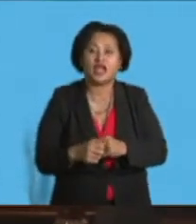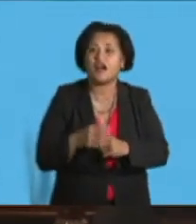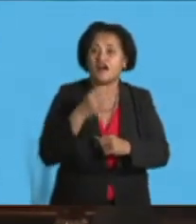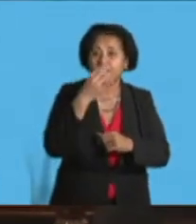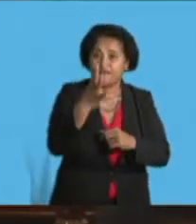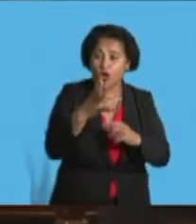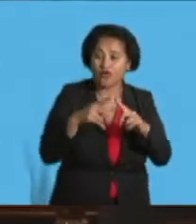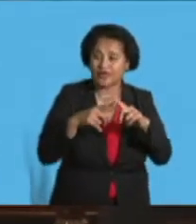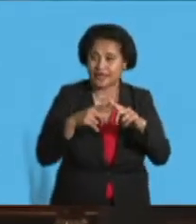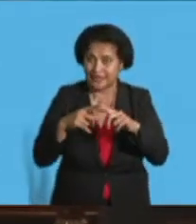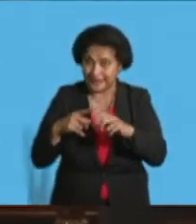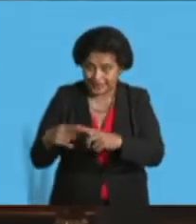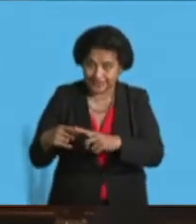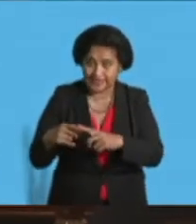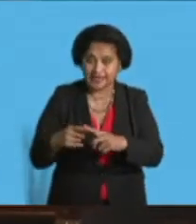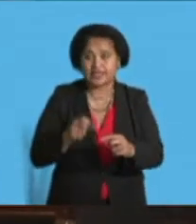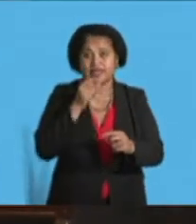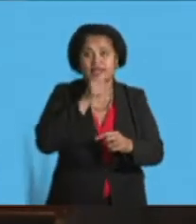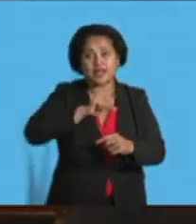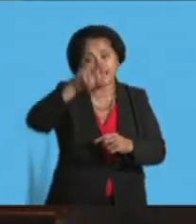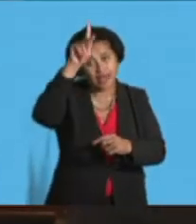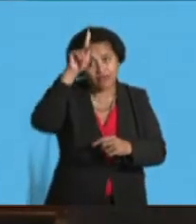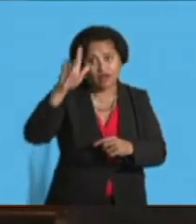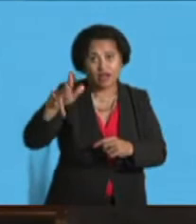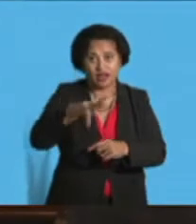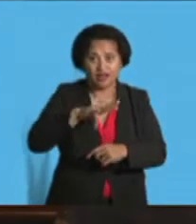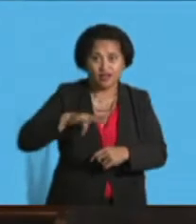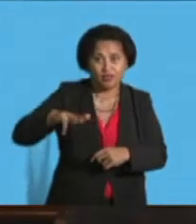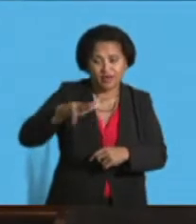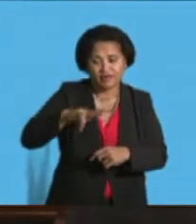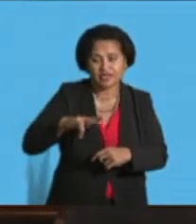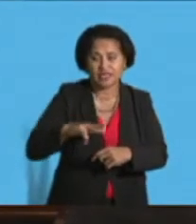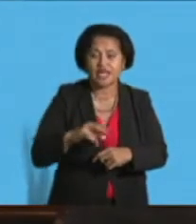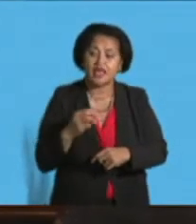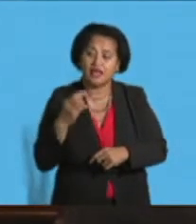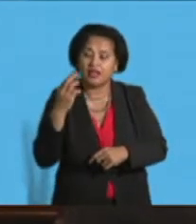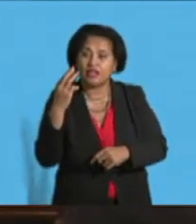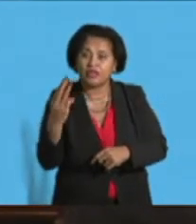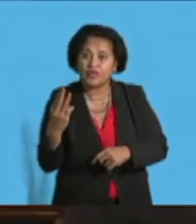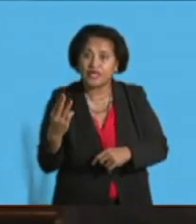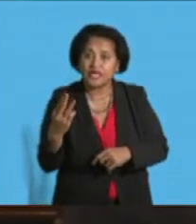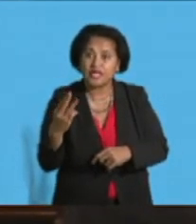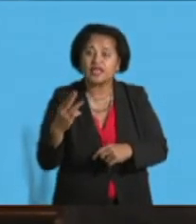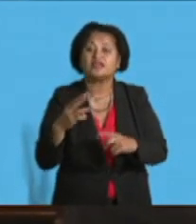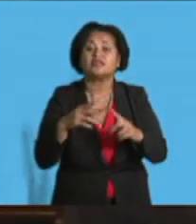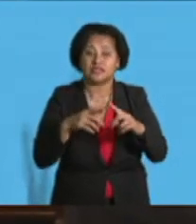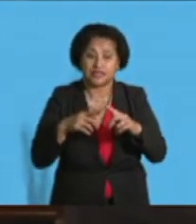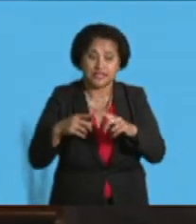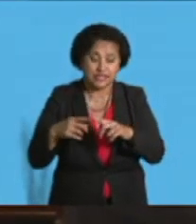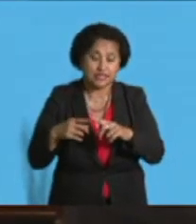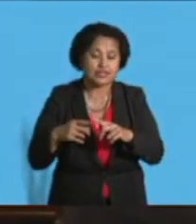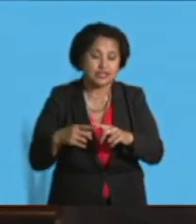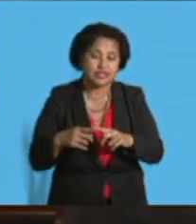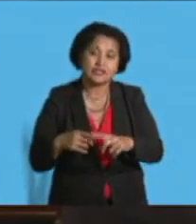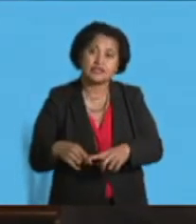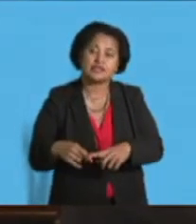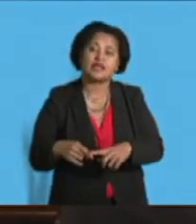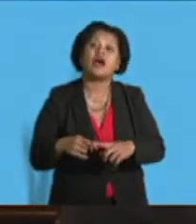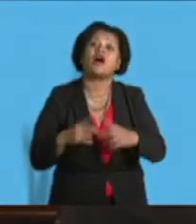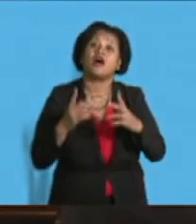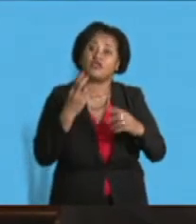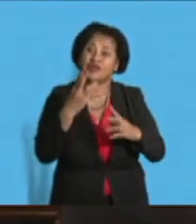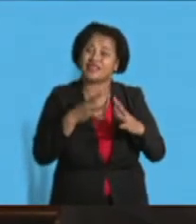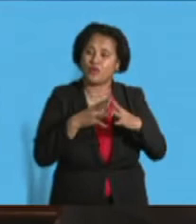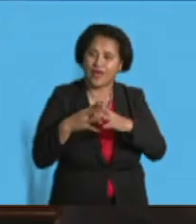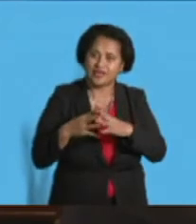the Eastern Division, Kandavu and Lomaiviti, 3 in the Eastern Division, in the Western